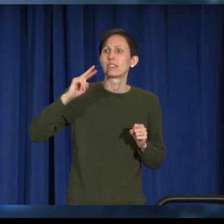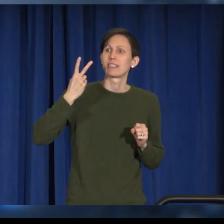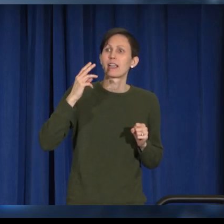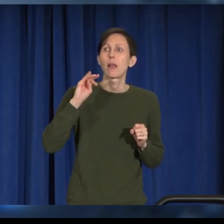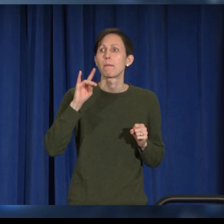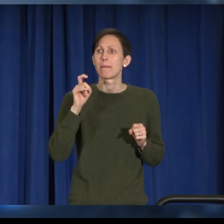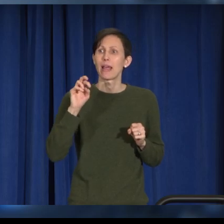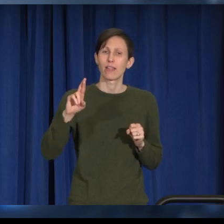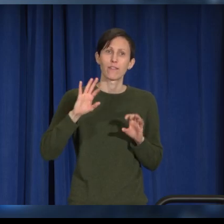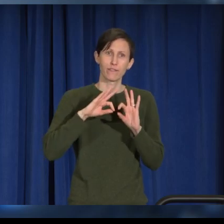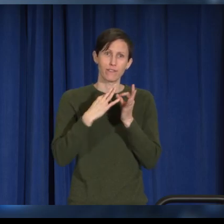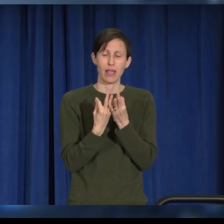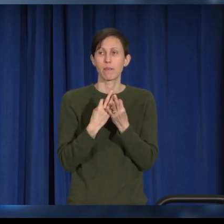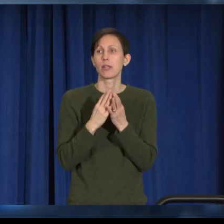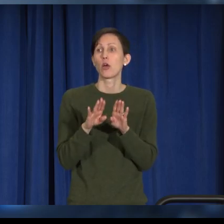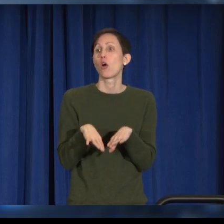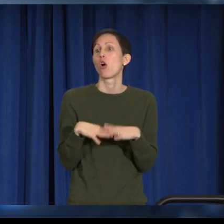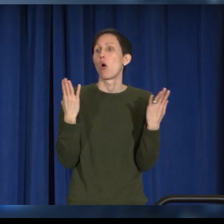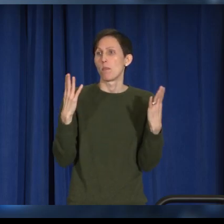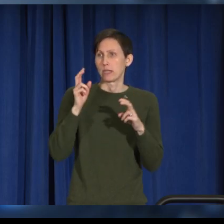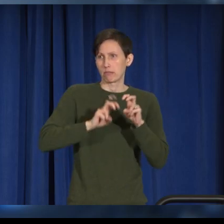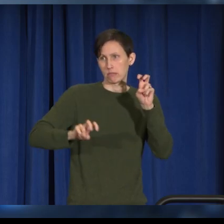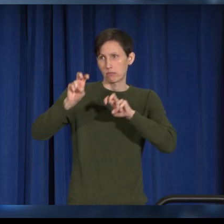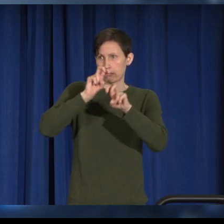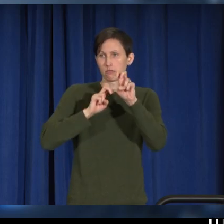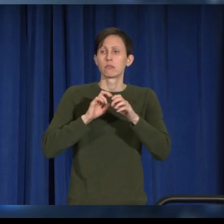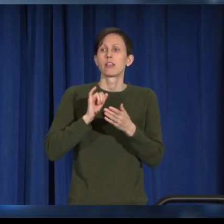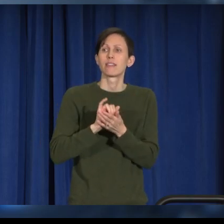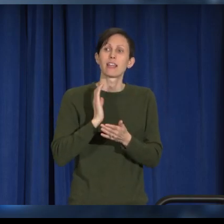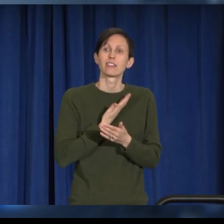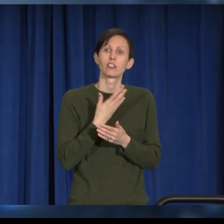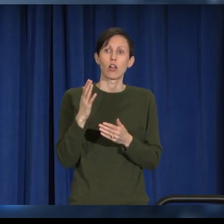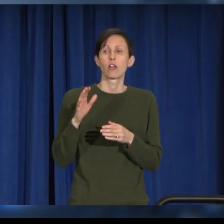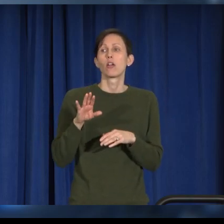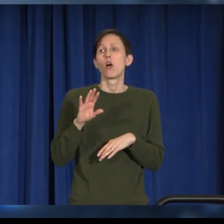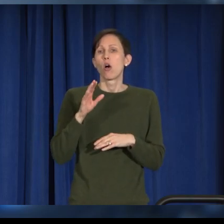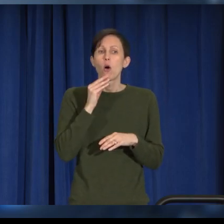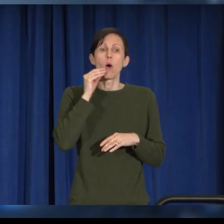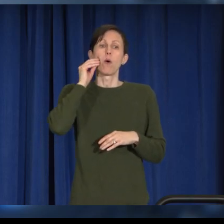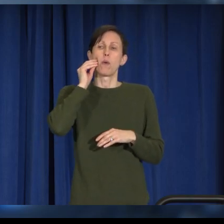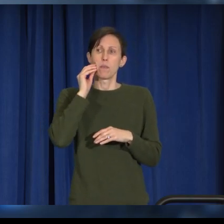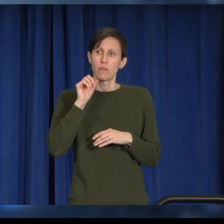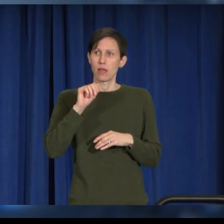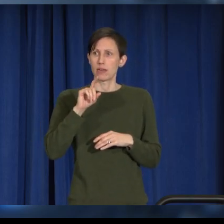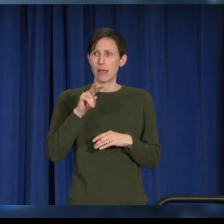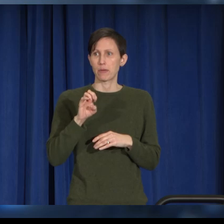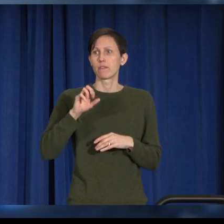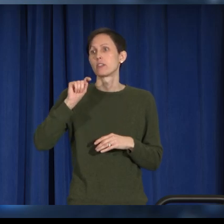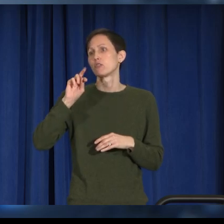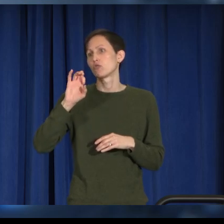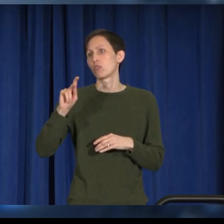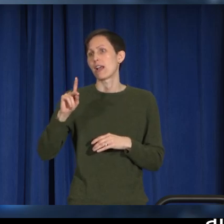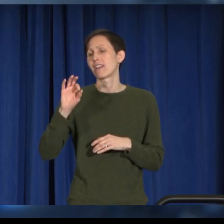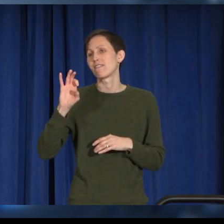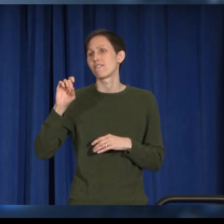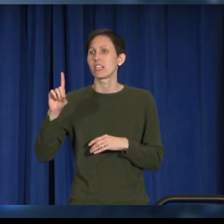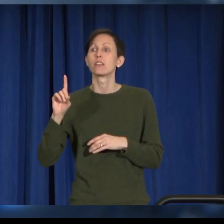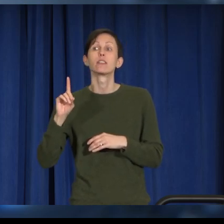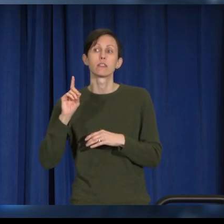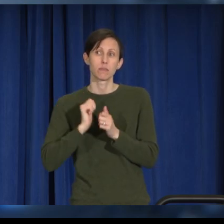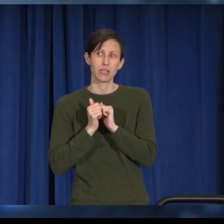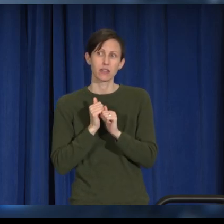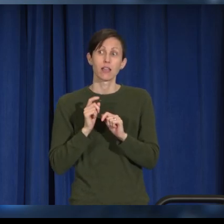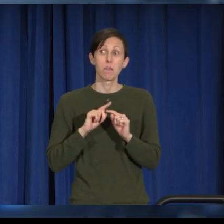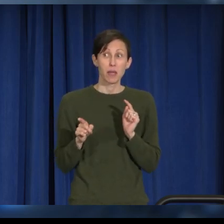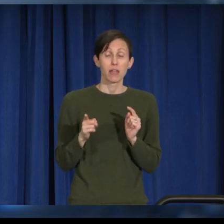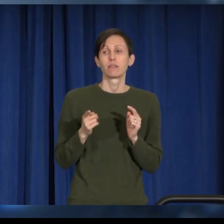Miller Family Open. This is our home adaptive track and field meet. But what's unique about this event, and building off what we did